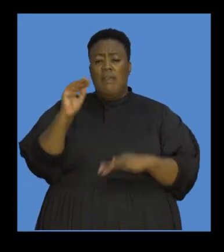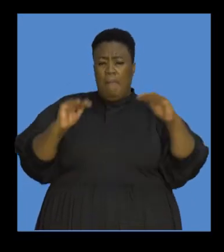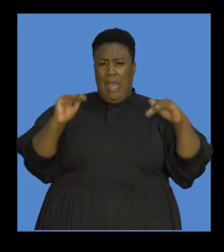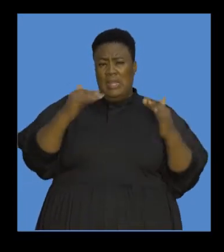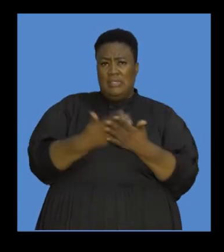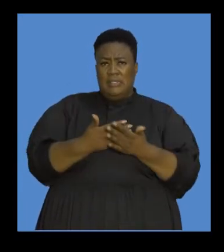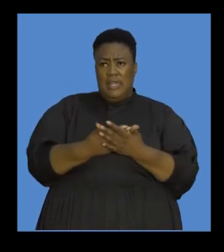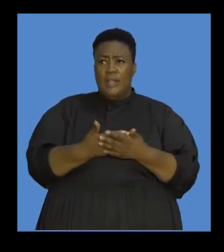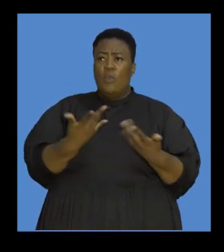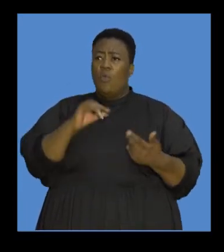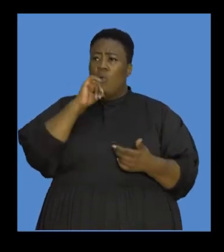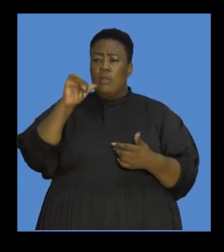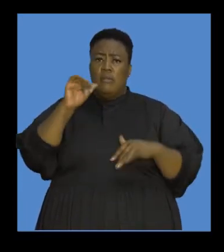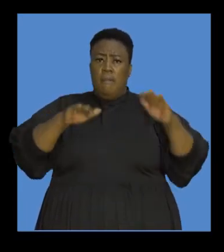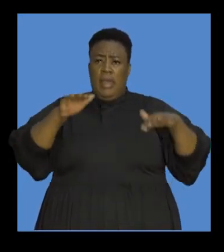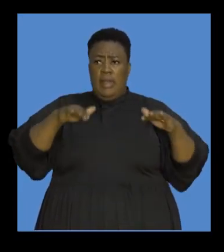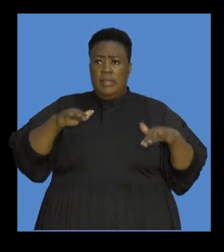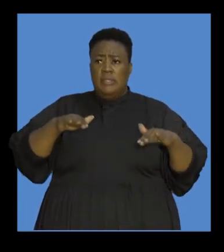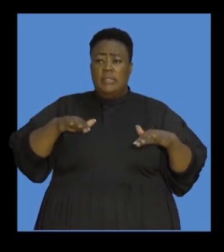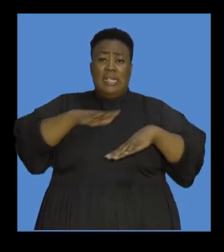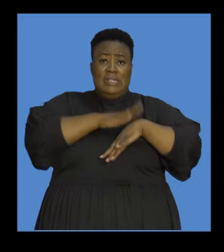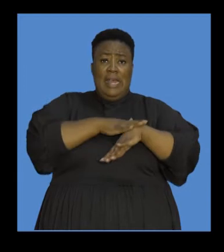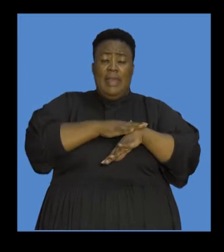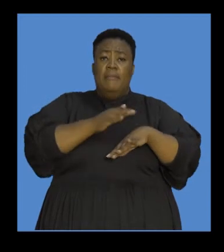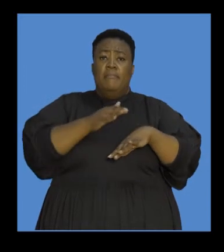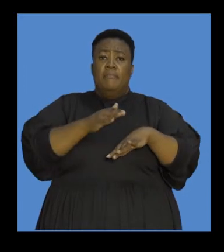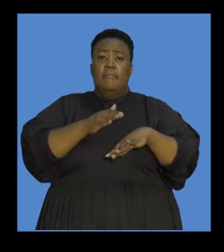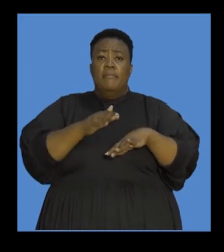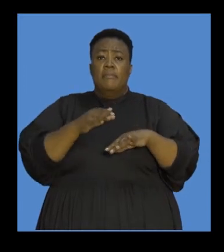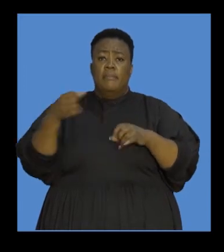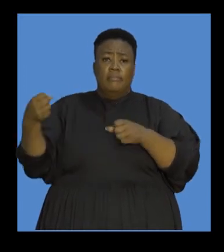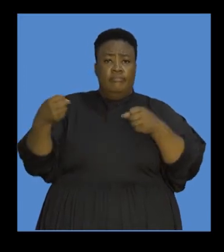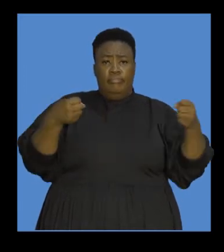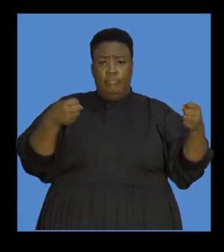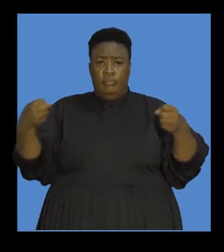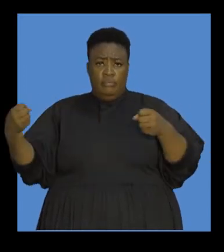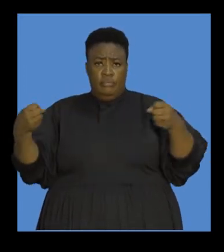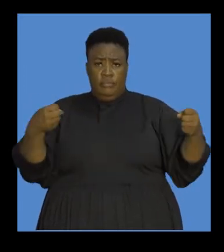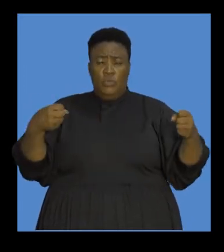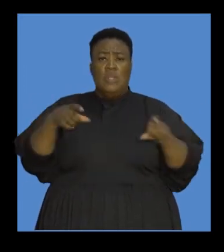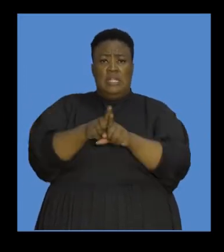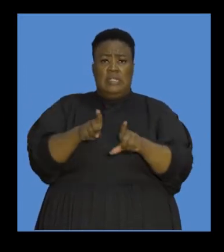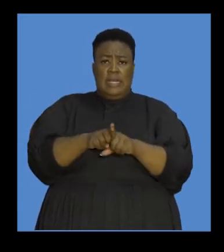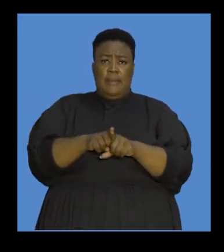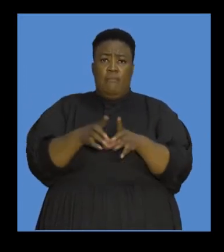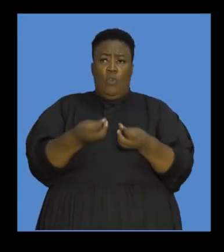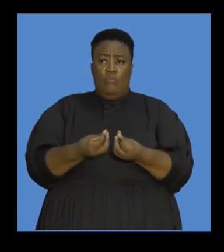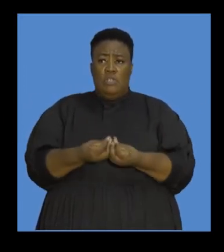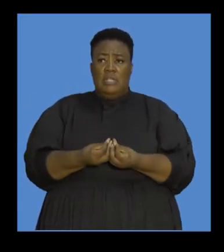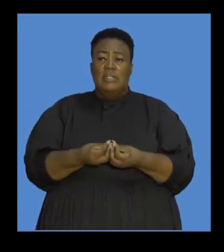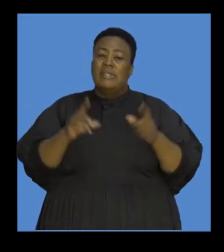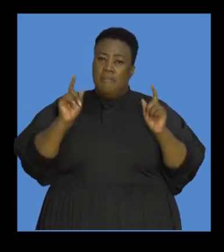Forces can be balanced or unbalanced when acting on the same